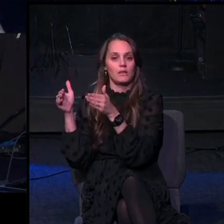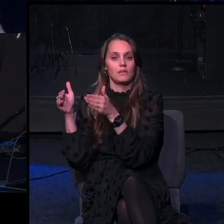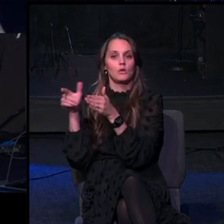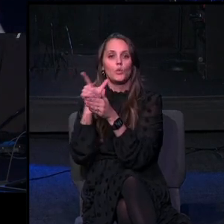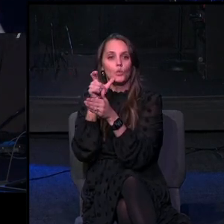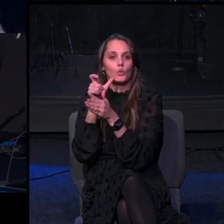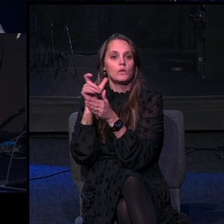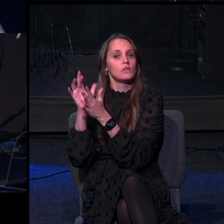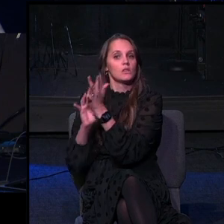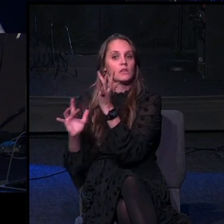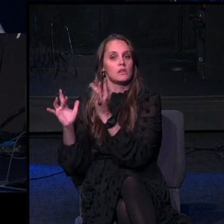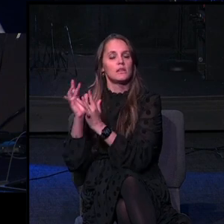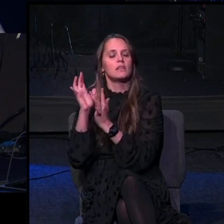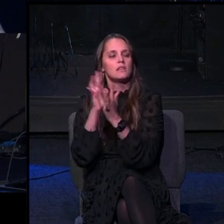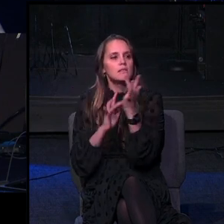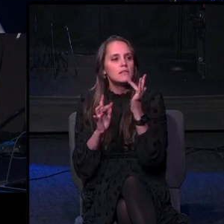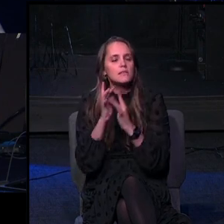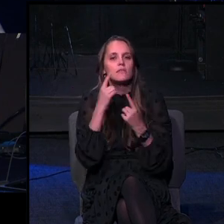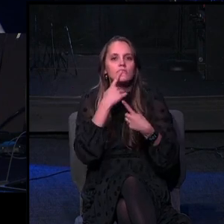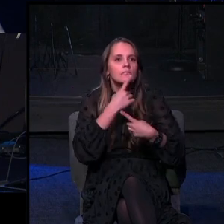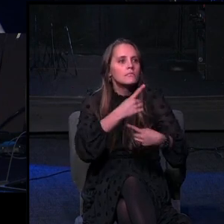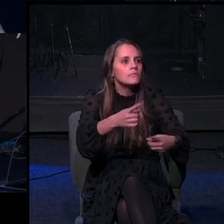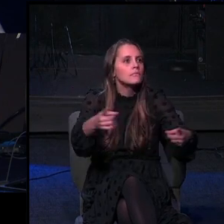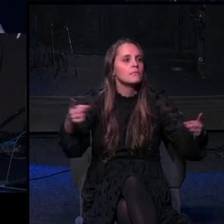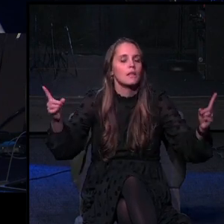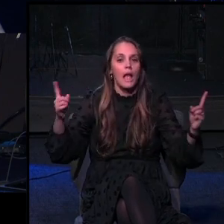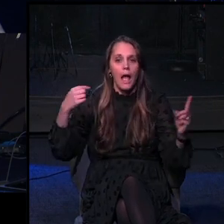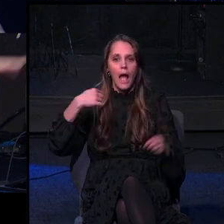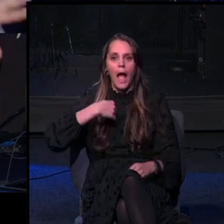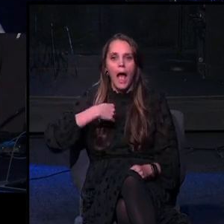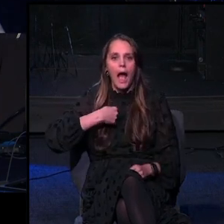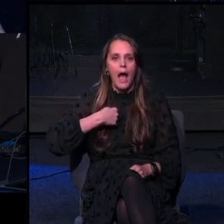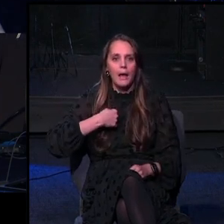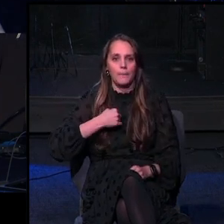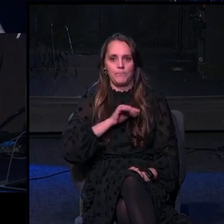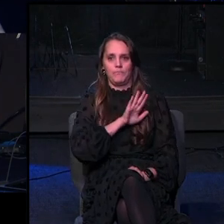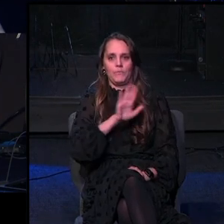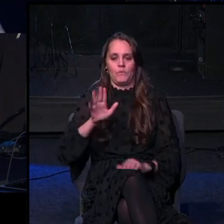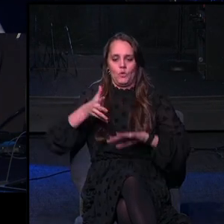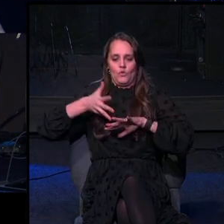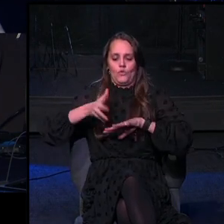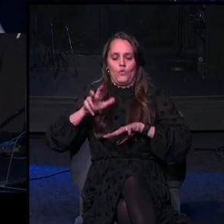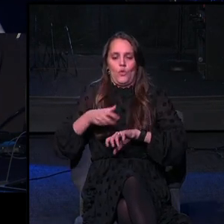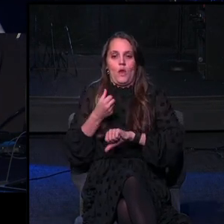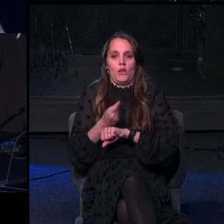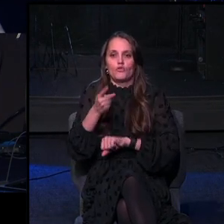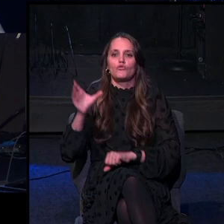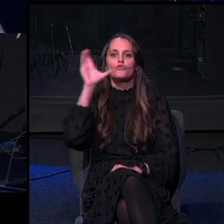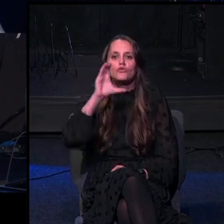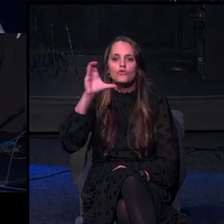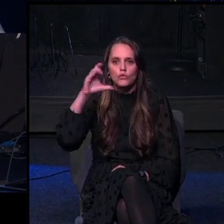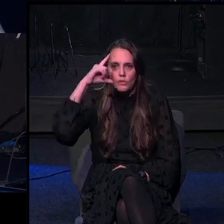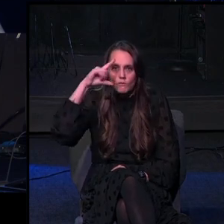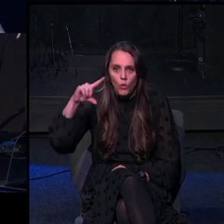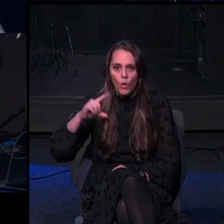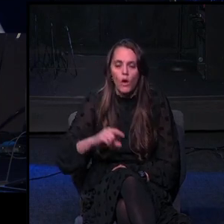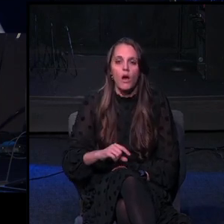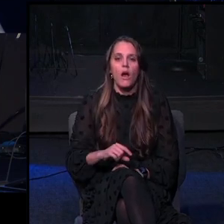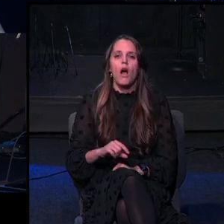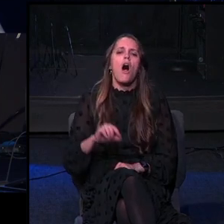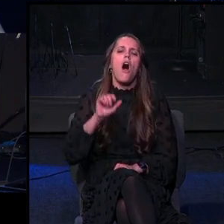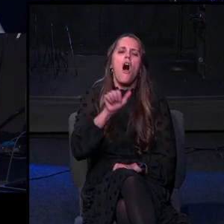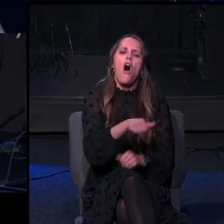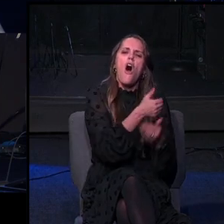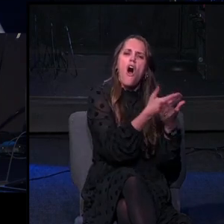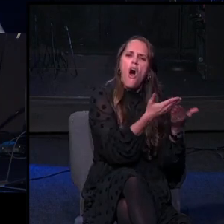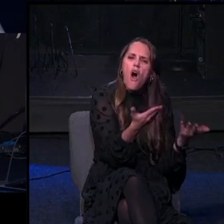goes, I'm the anchor that you've been looking for. All of these other things behind me, all of the Godhead to Caesar and